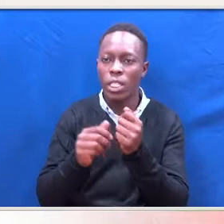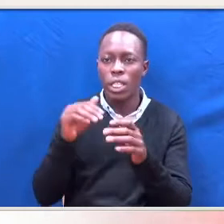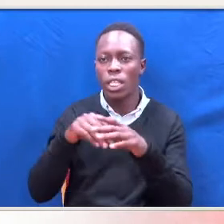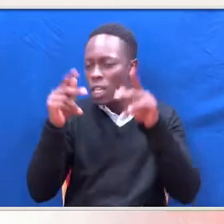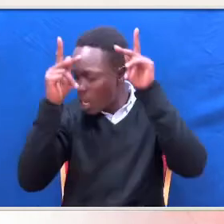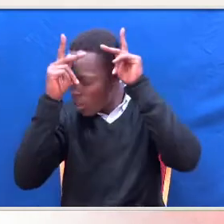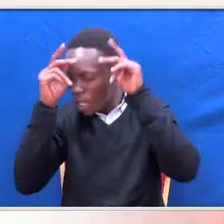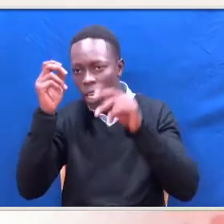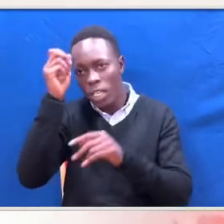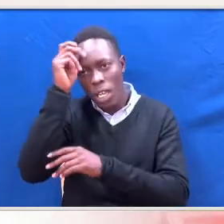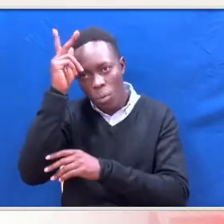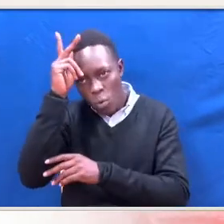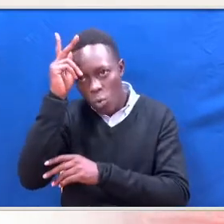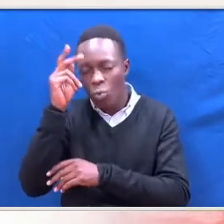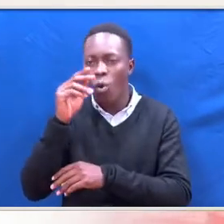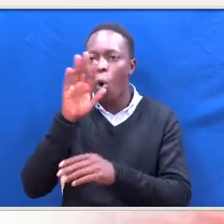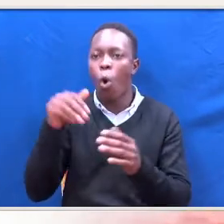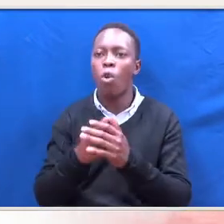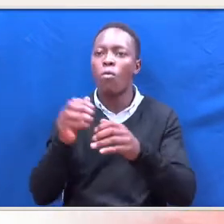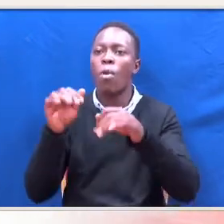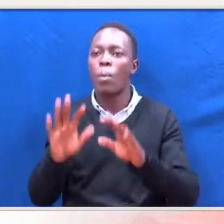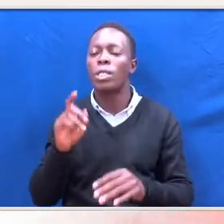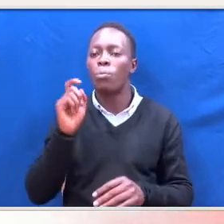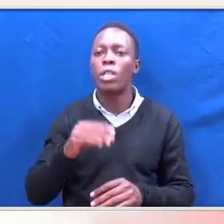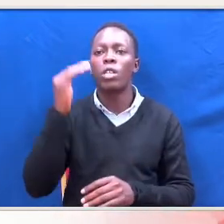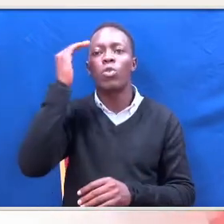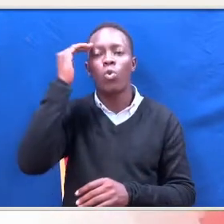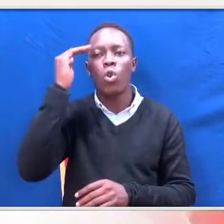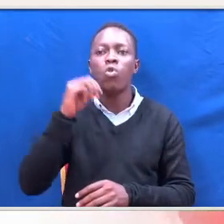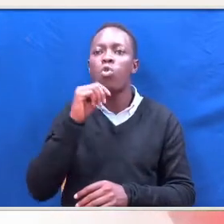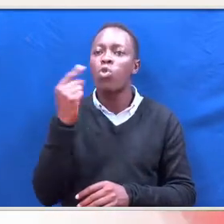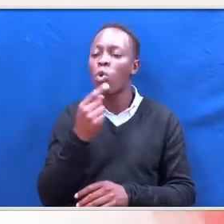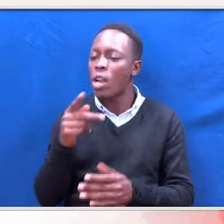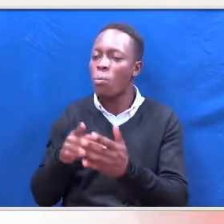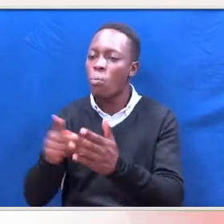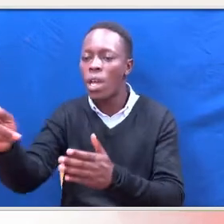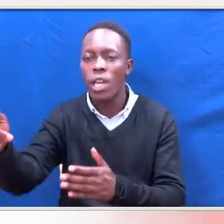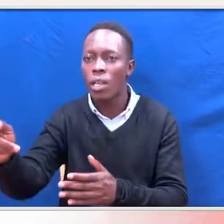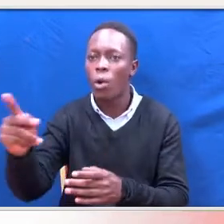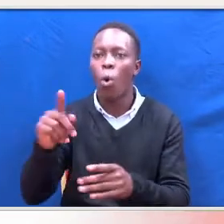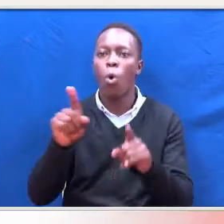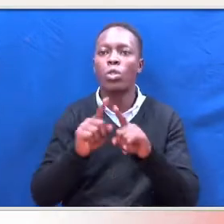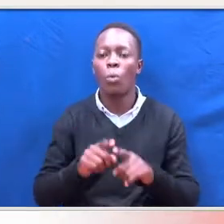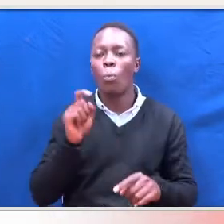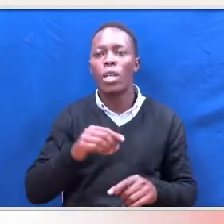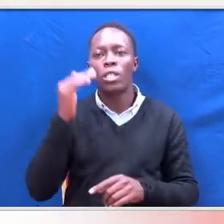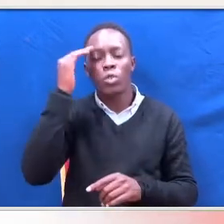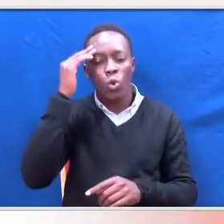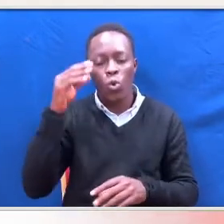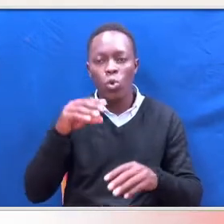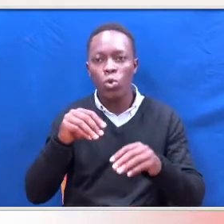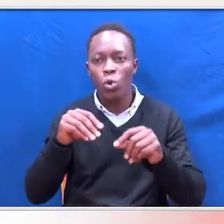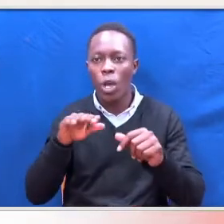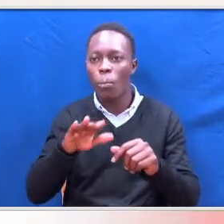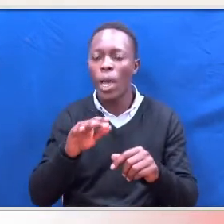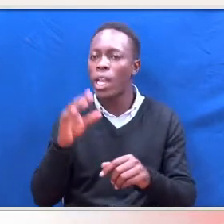Nzoia or in Kiambu, the farmers have to know the correct. It's not just buying a DAP or buying 777. It's good to know what's deficient in your soil, so you